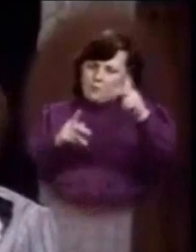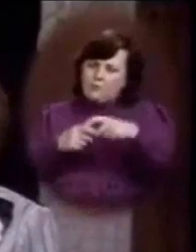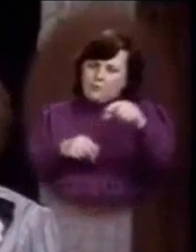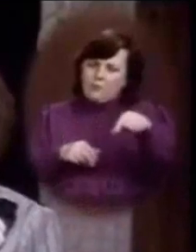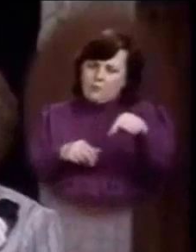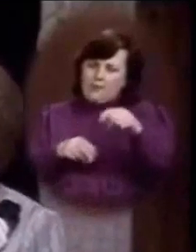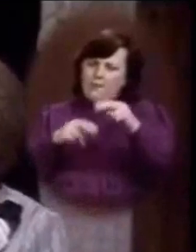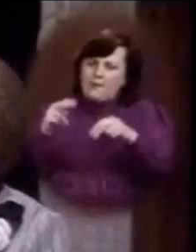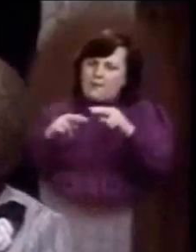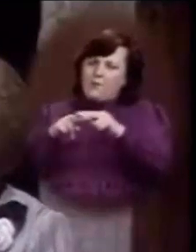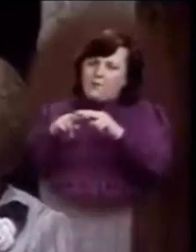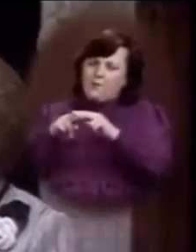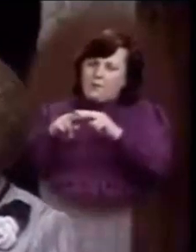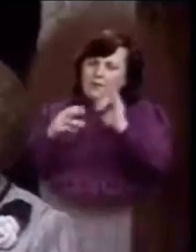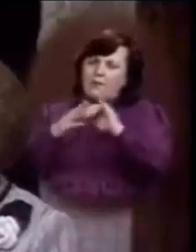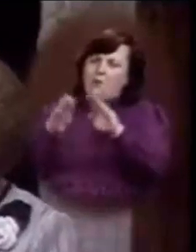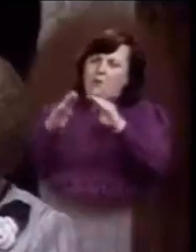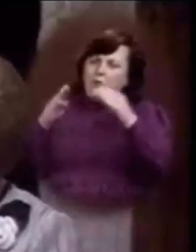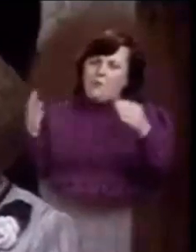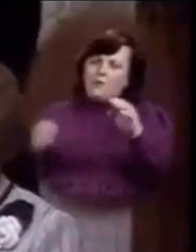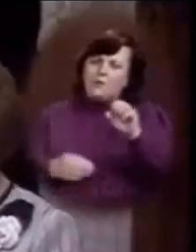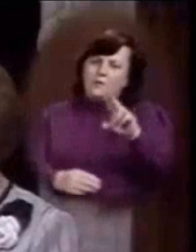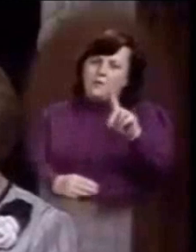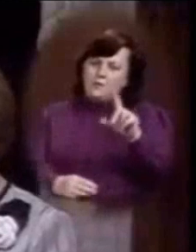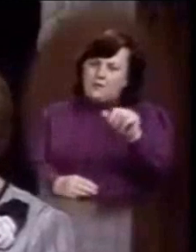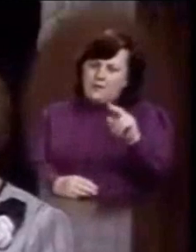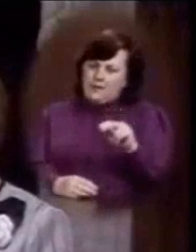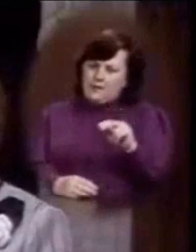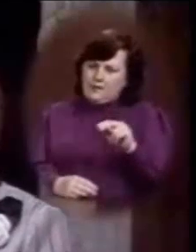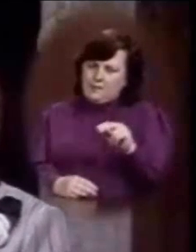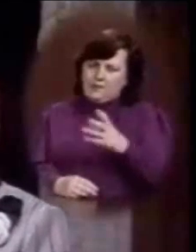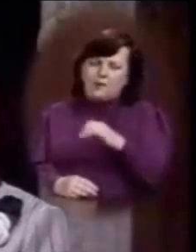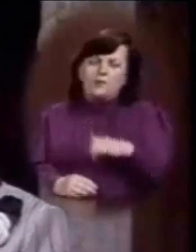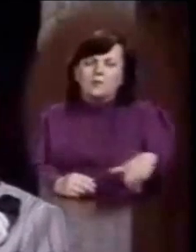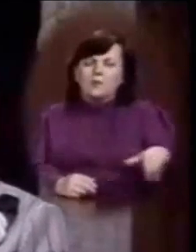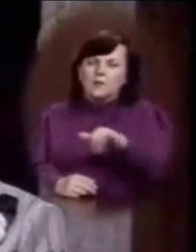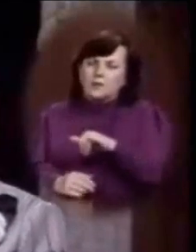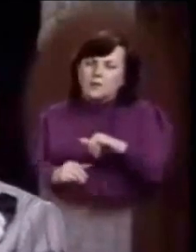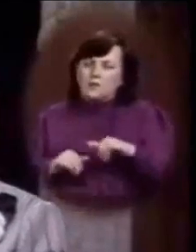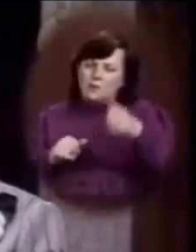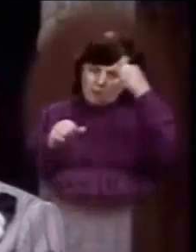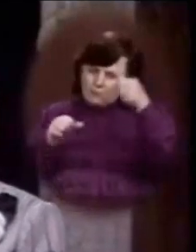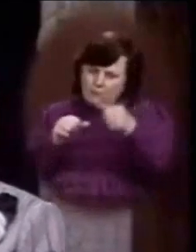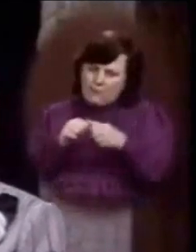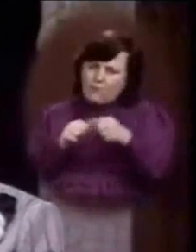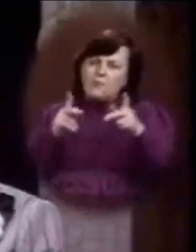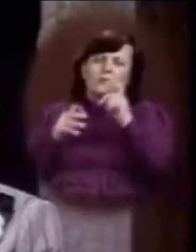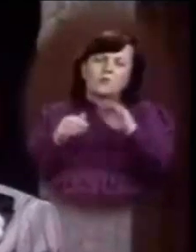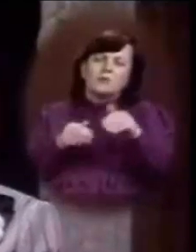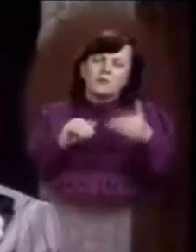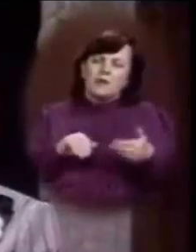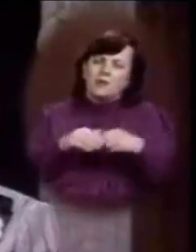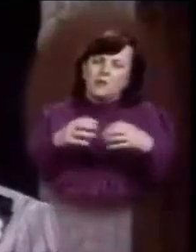valuable in opening up the Sudan. And above all, we remember together our war dead by